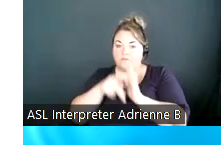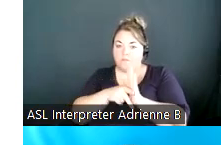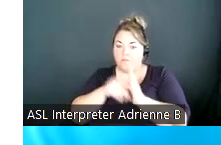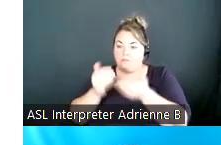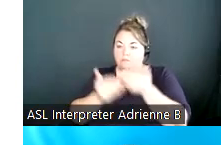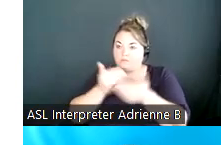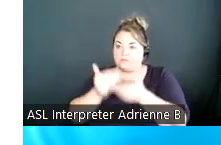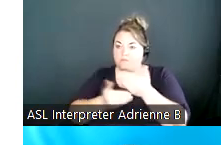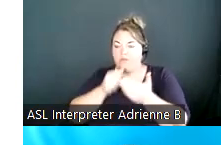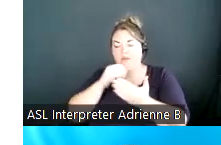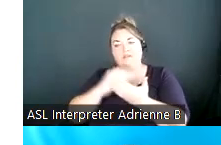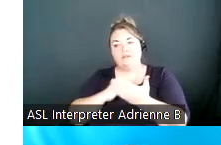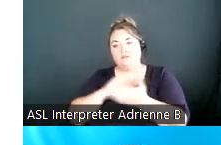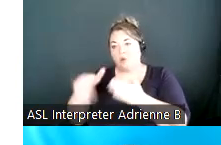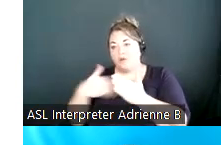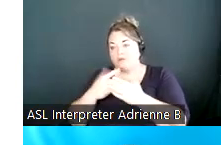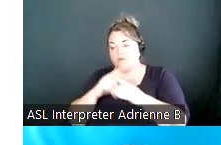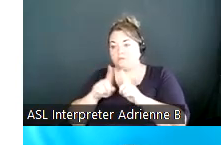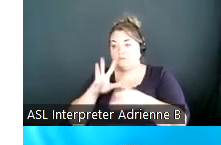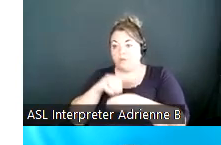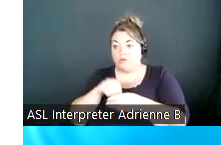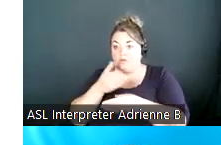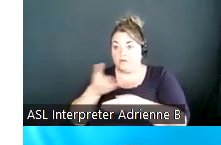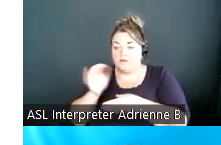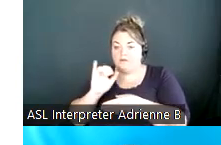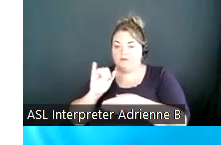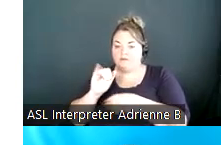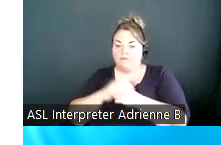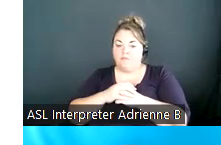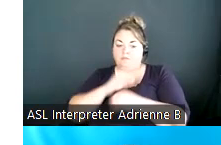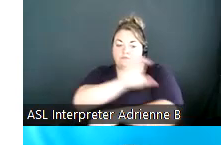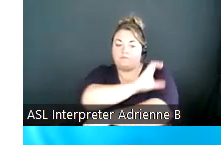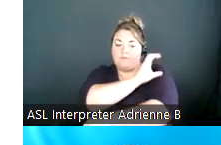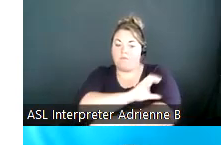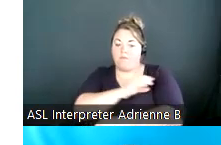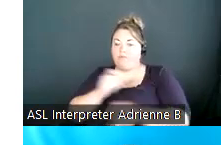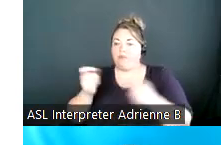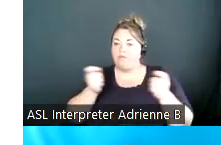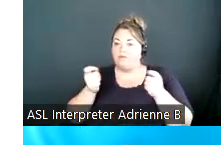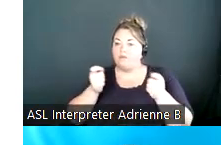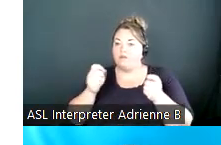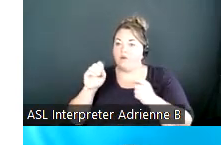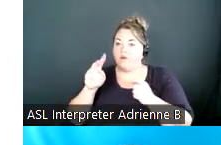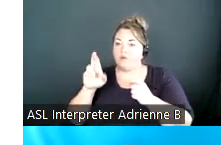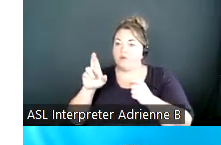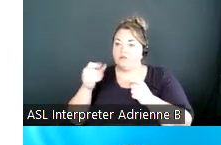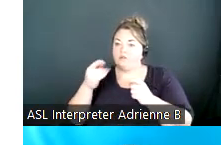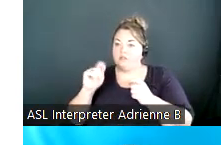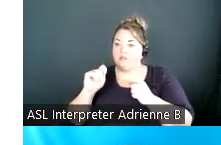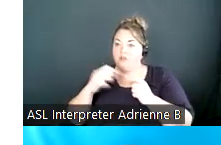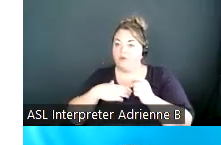didn't list them all out, but including such things as clinical and administrative oversight,